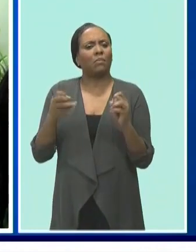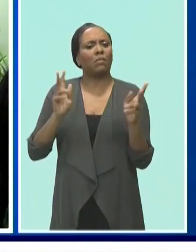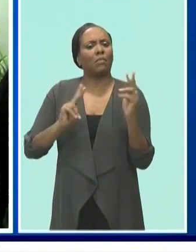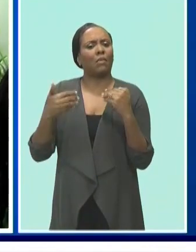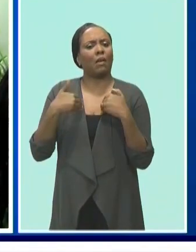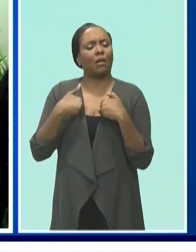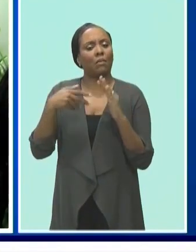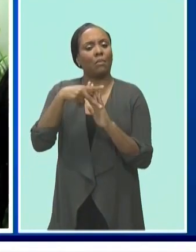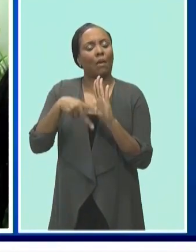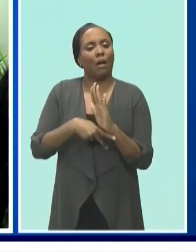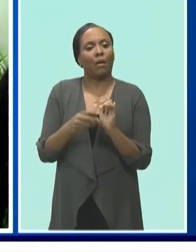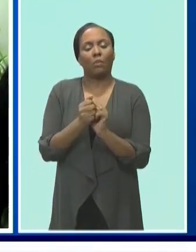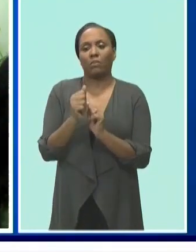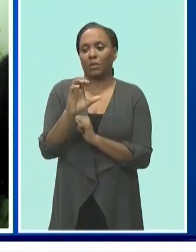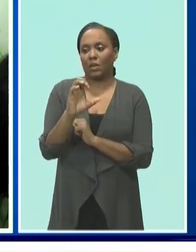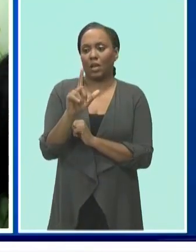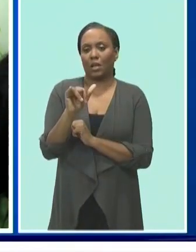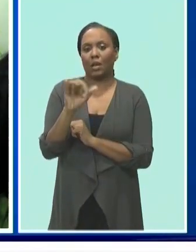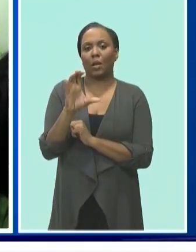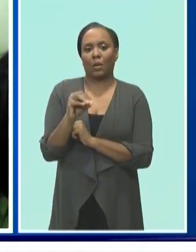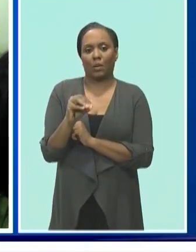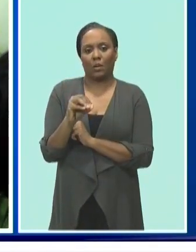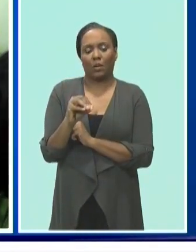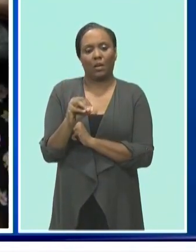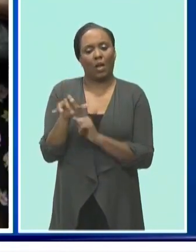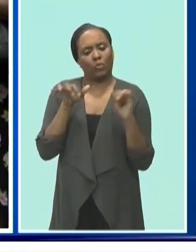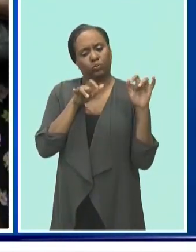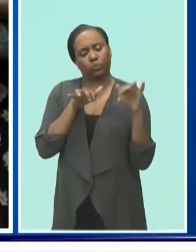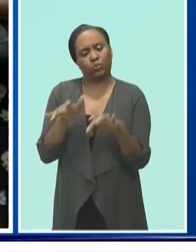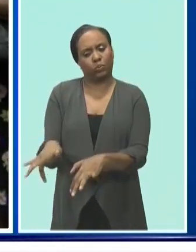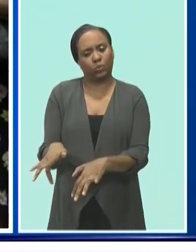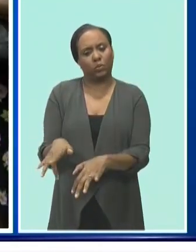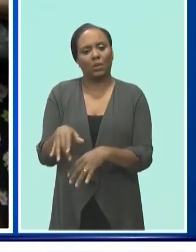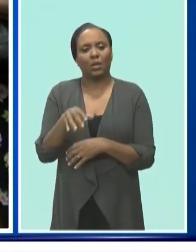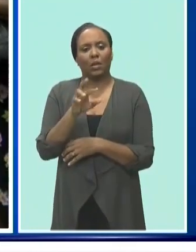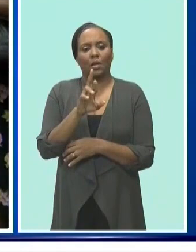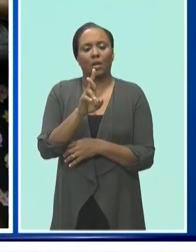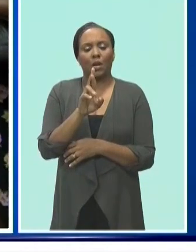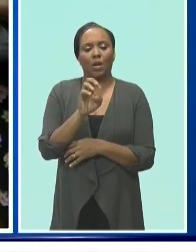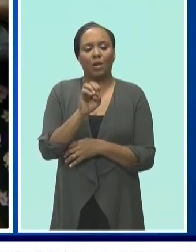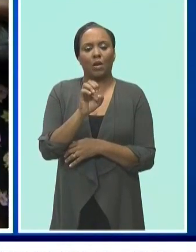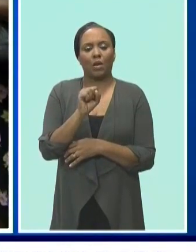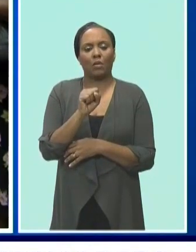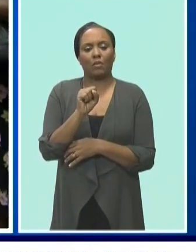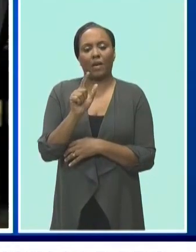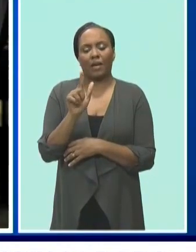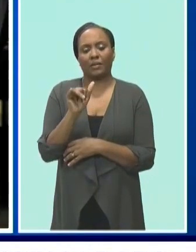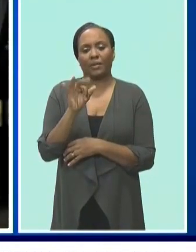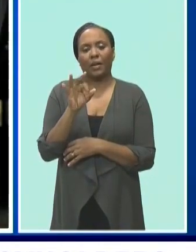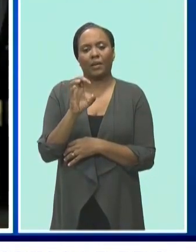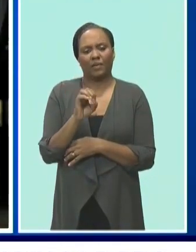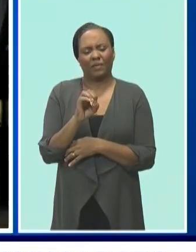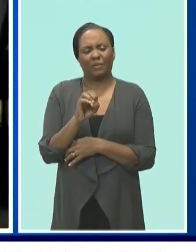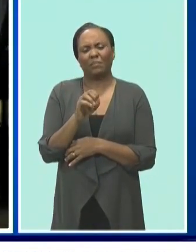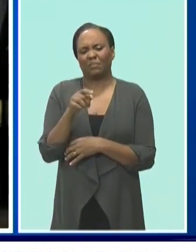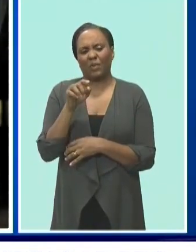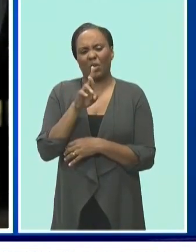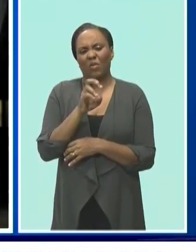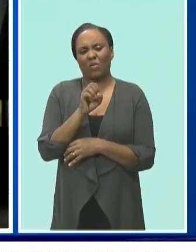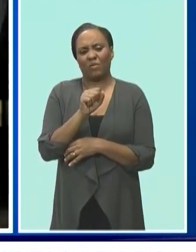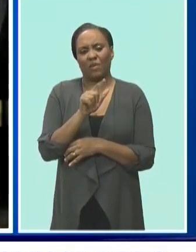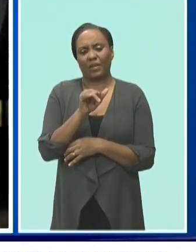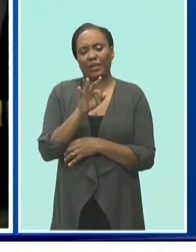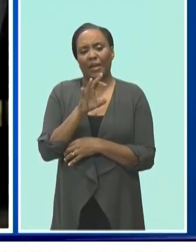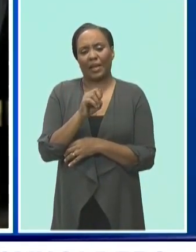to Resolution Life's Worthing headquarters again today. Yesterday, officials held a consultation meeting to explain the repayment